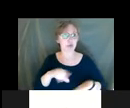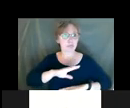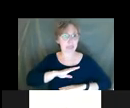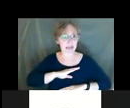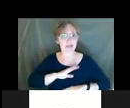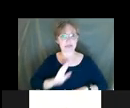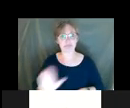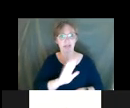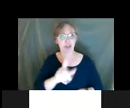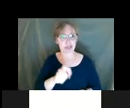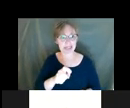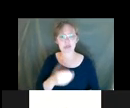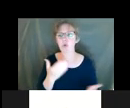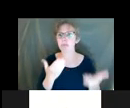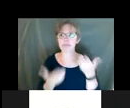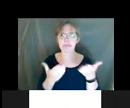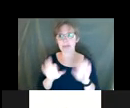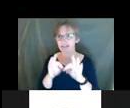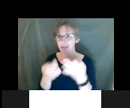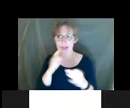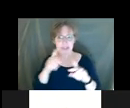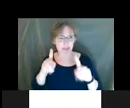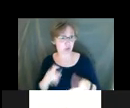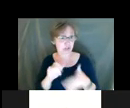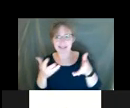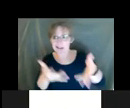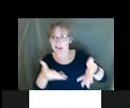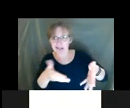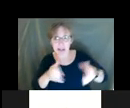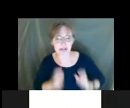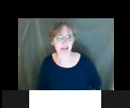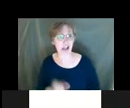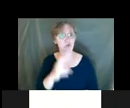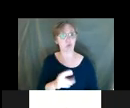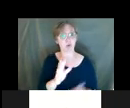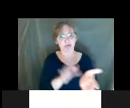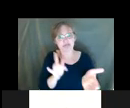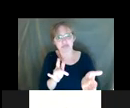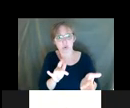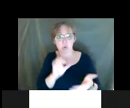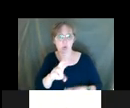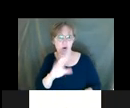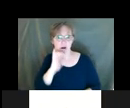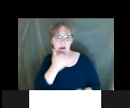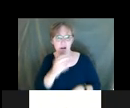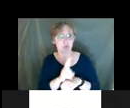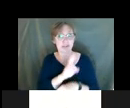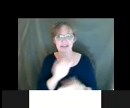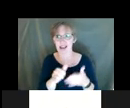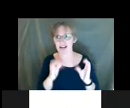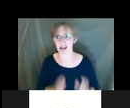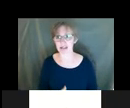ones who are abusing or neglecting the client. Neighbors or friends who have no legal responsibility